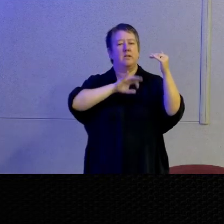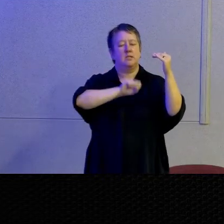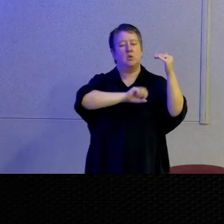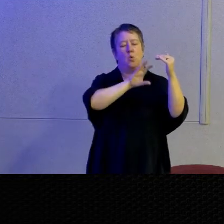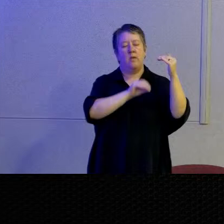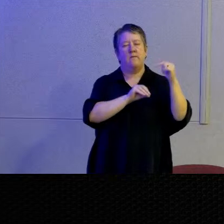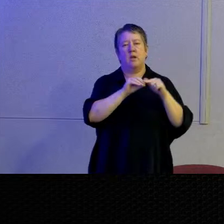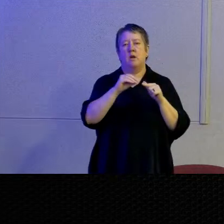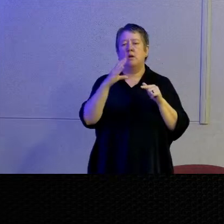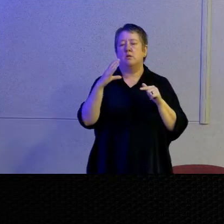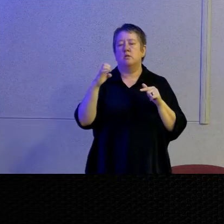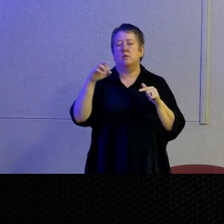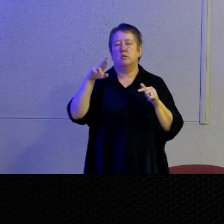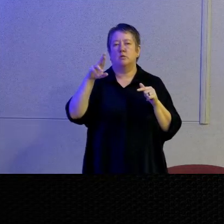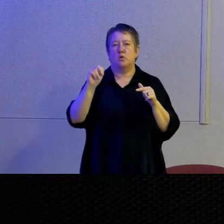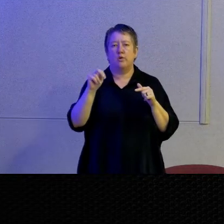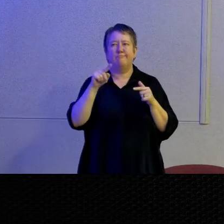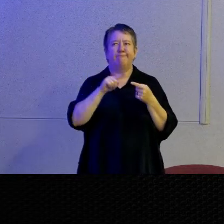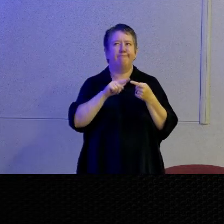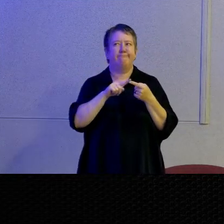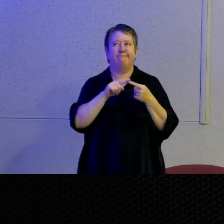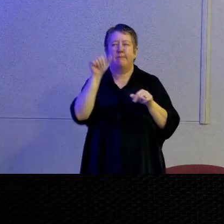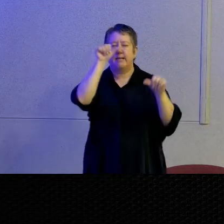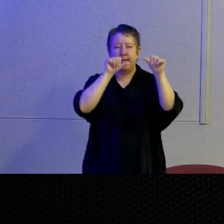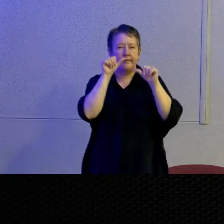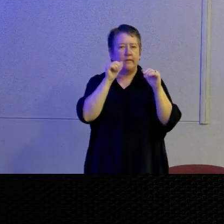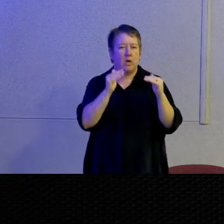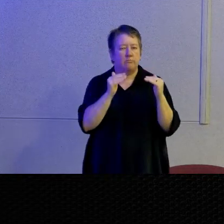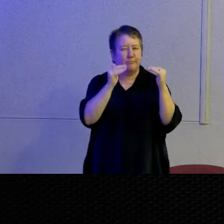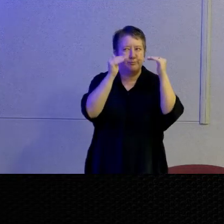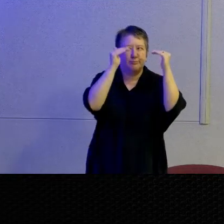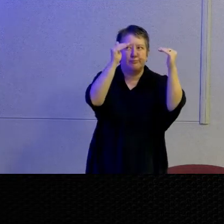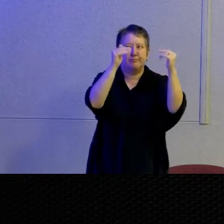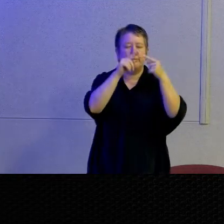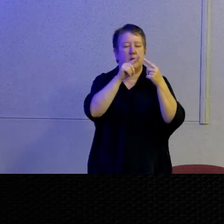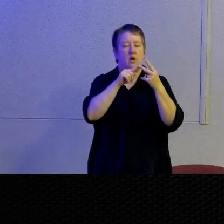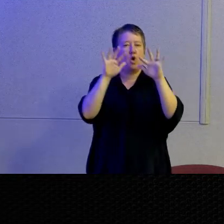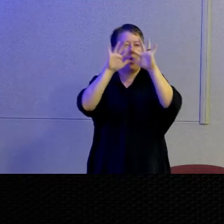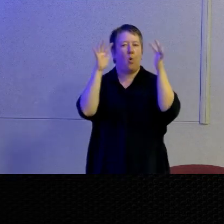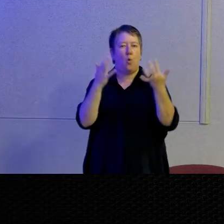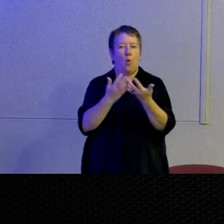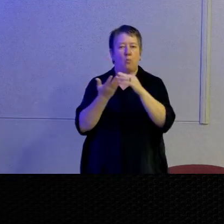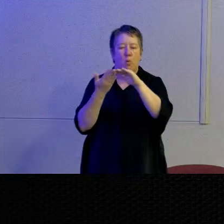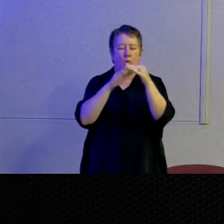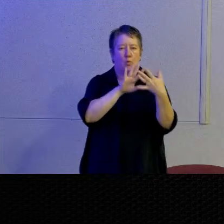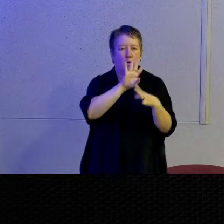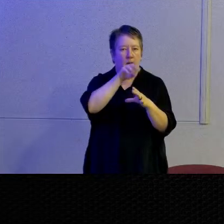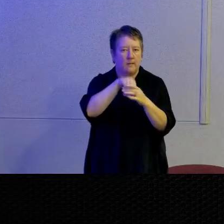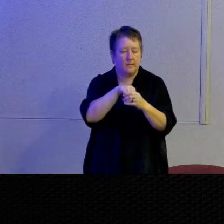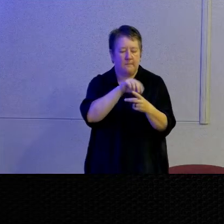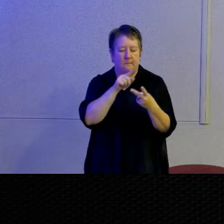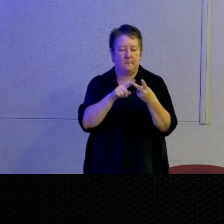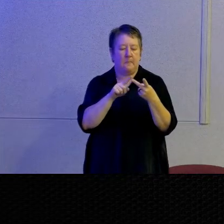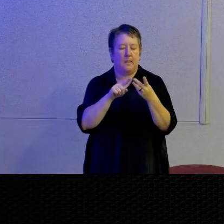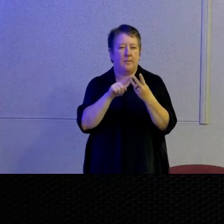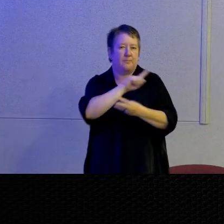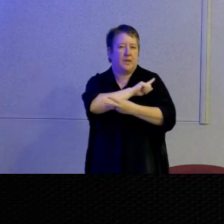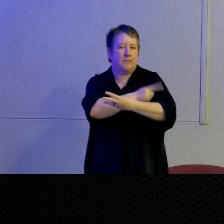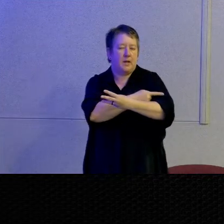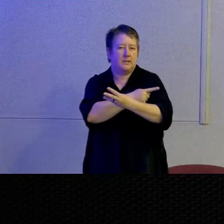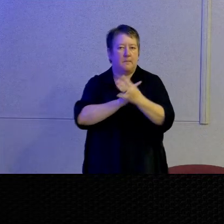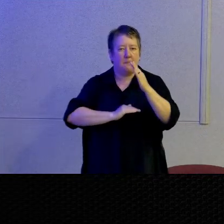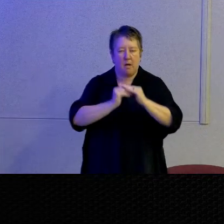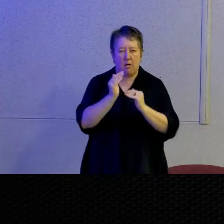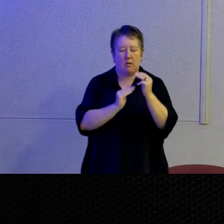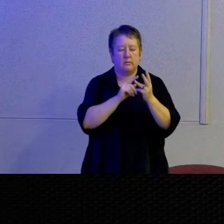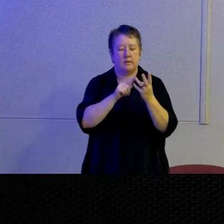CERN, scientific advancement, being part of a global community, capacity building, inspiring the next generation